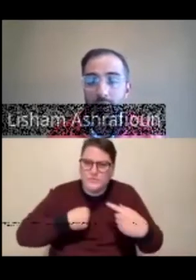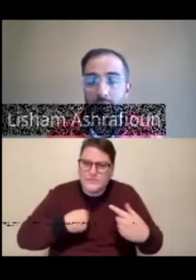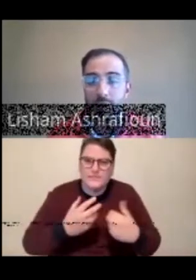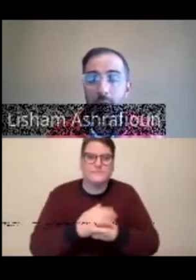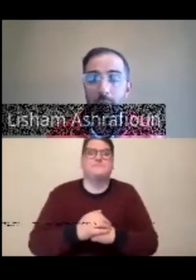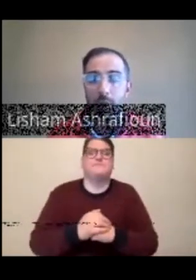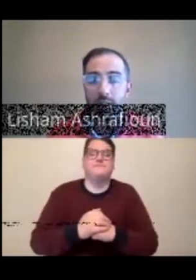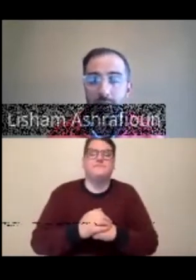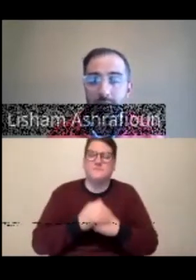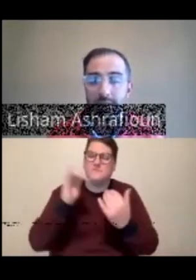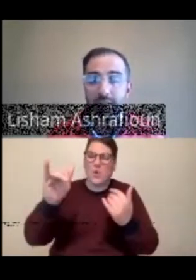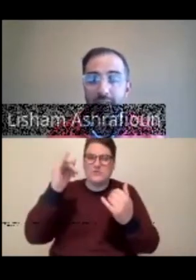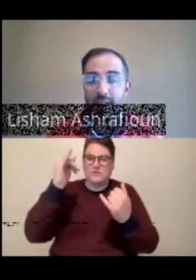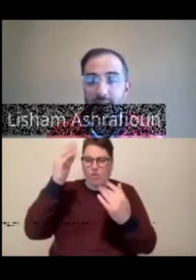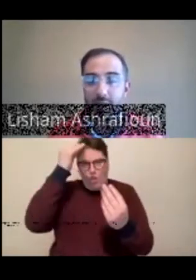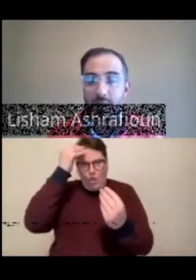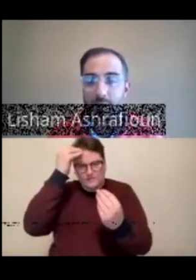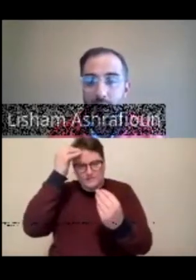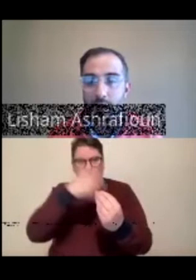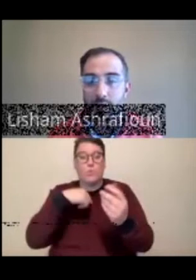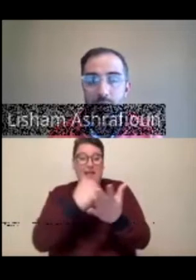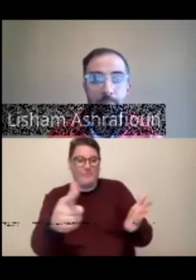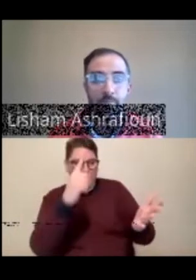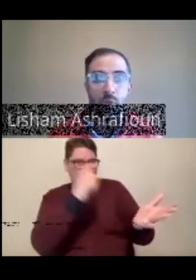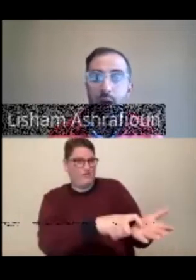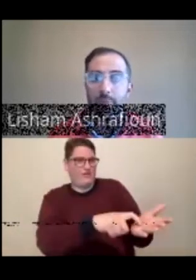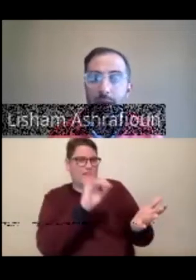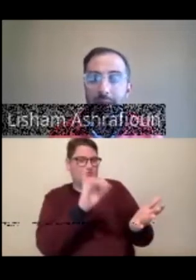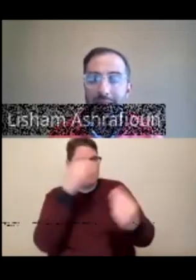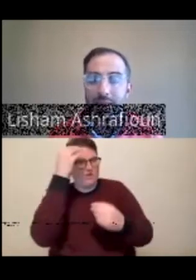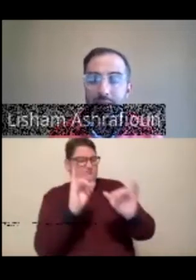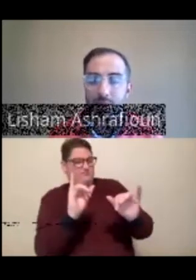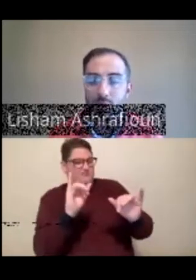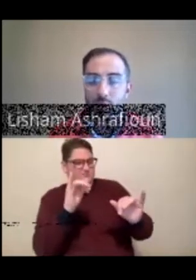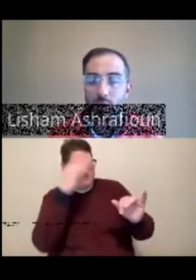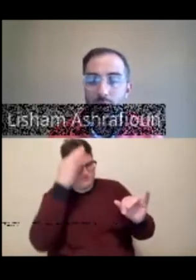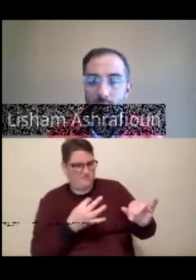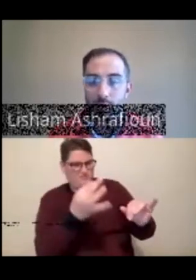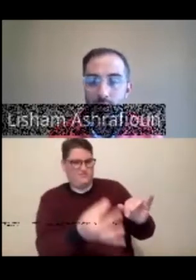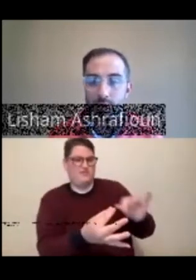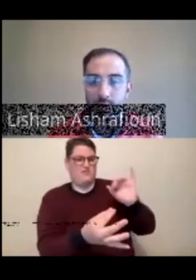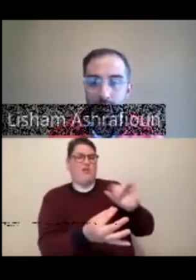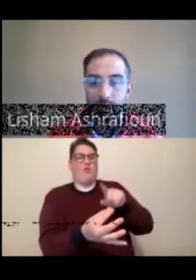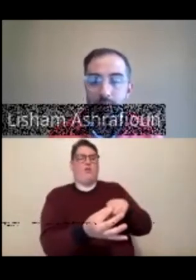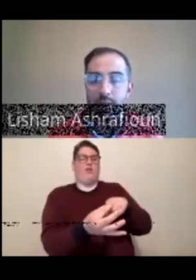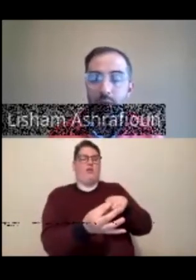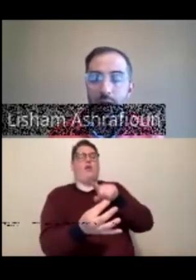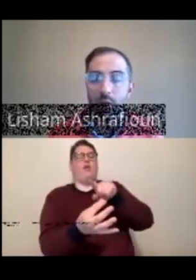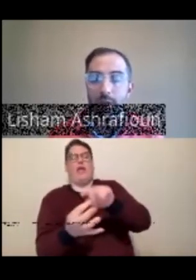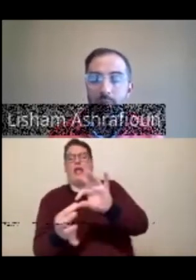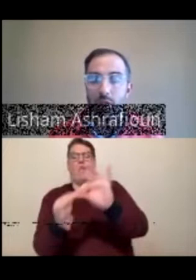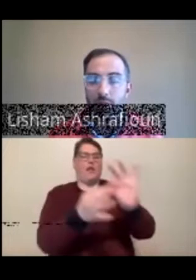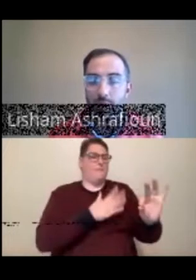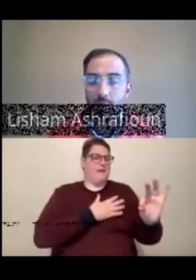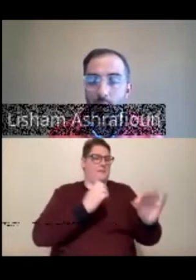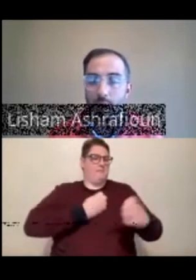help the participants identify these types of thoughts. We help them link this to their emotions, and then we